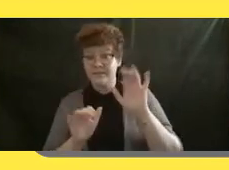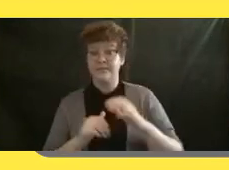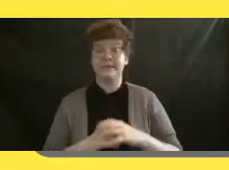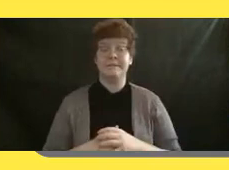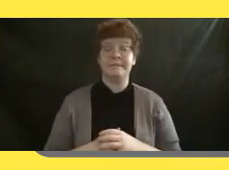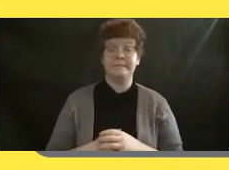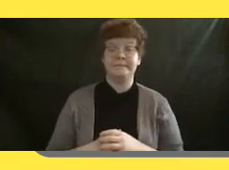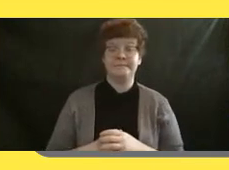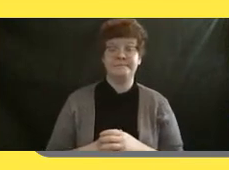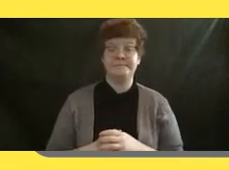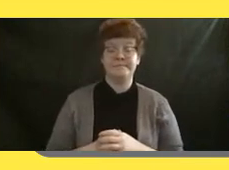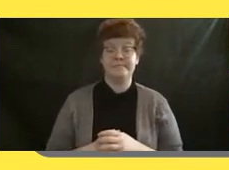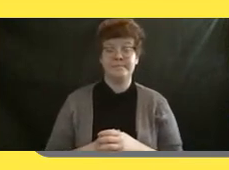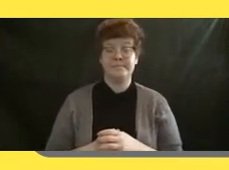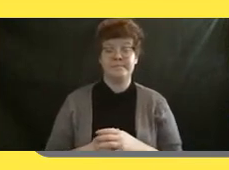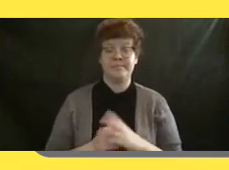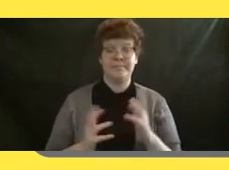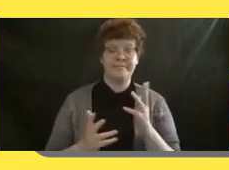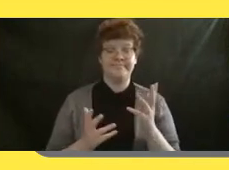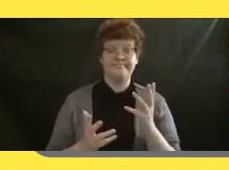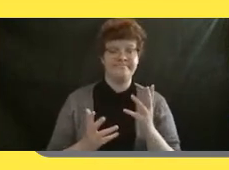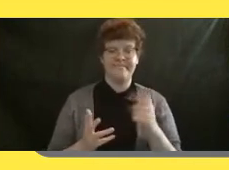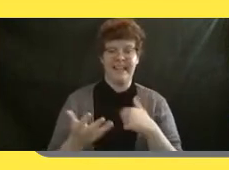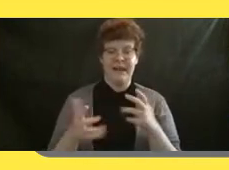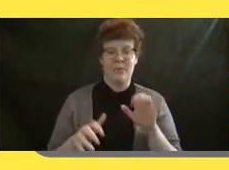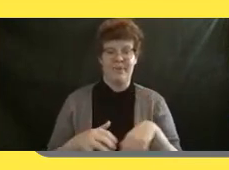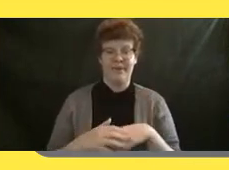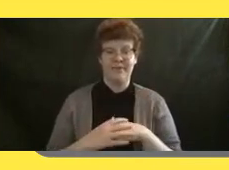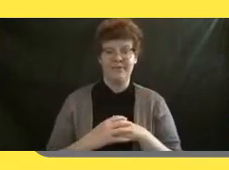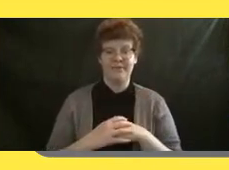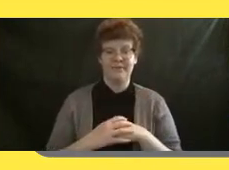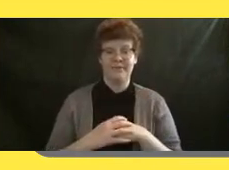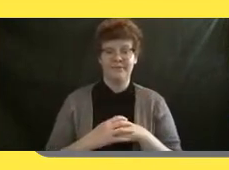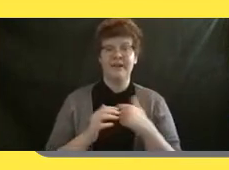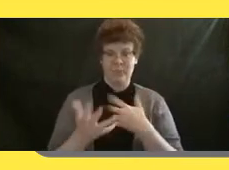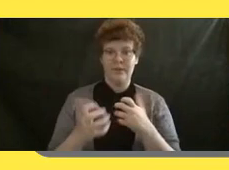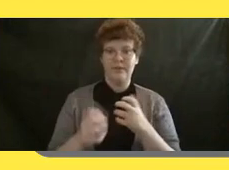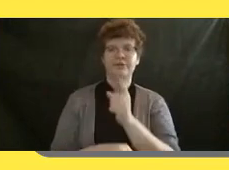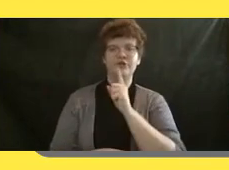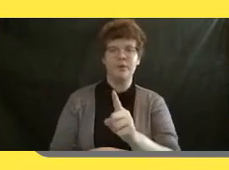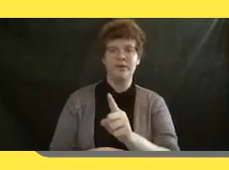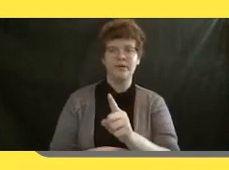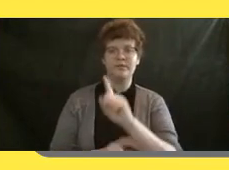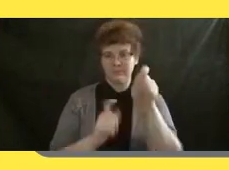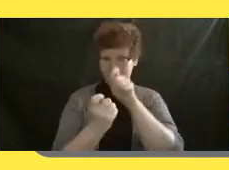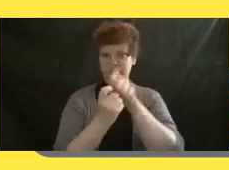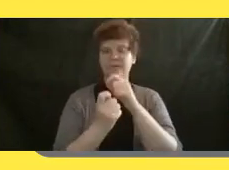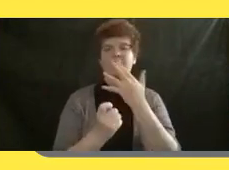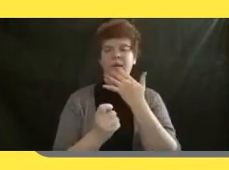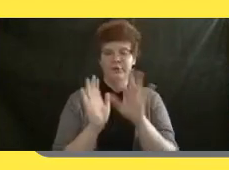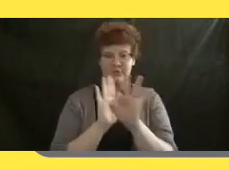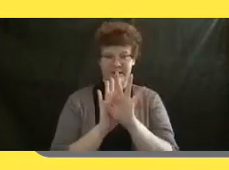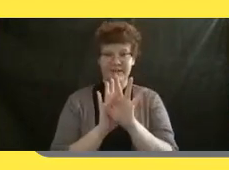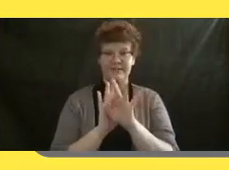But let me go ahead. No, I didn't want to do that. I want to make sure that that color is selected. Now I'm going to go ahead and